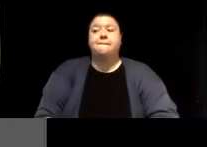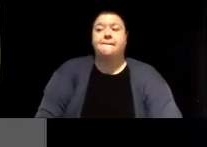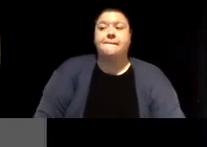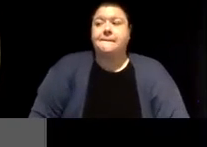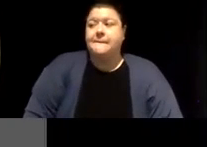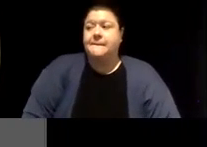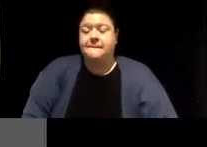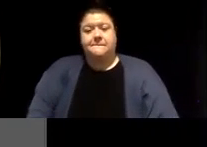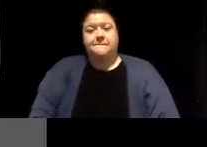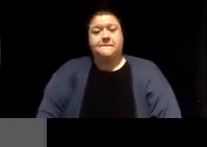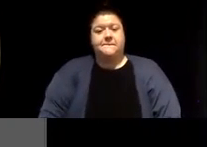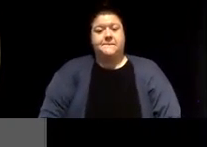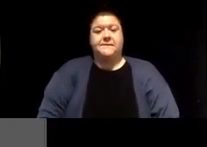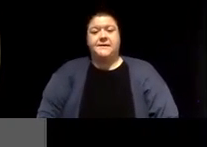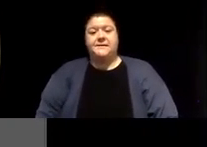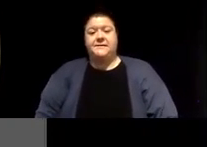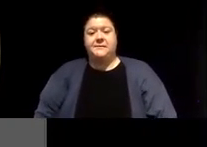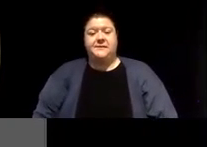well.